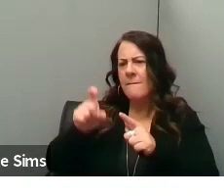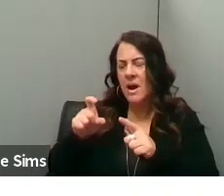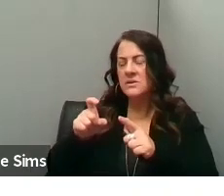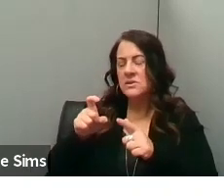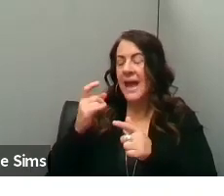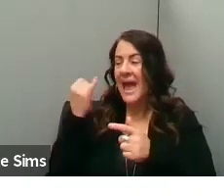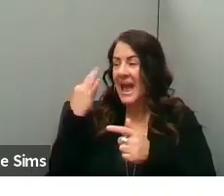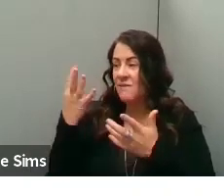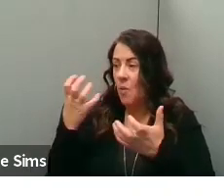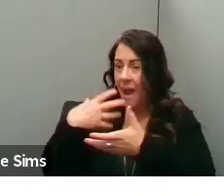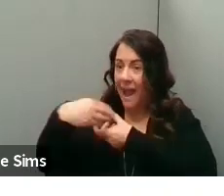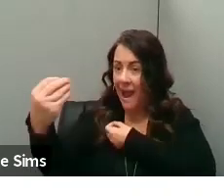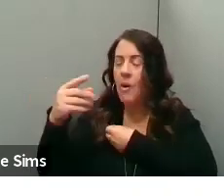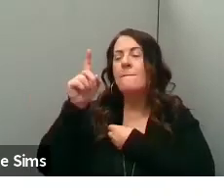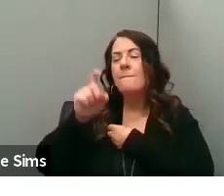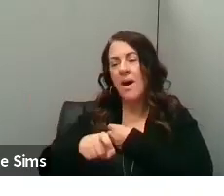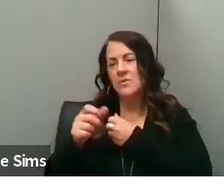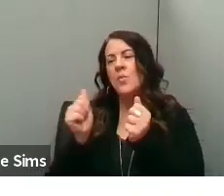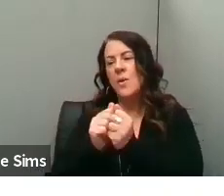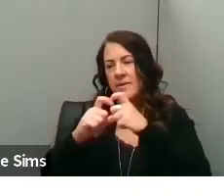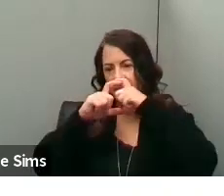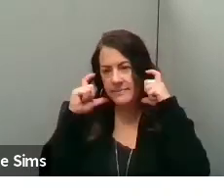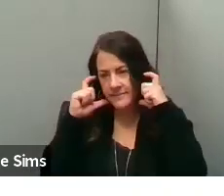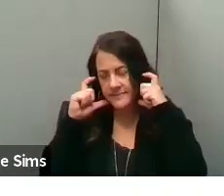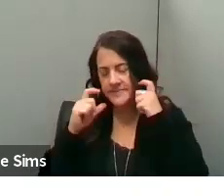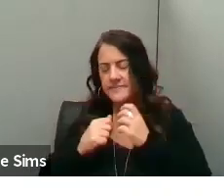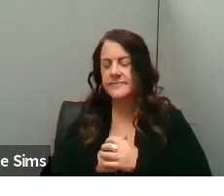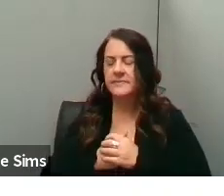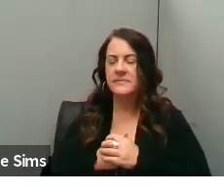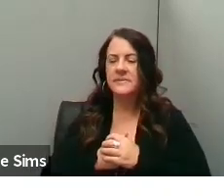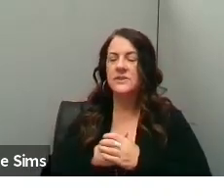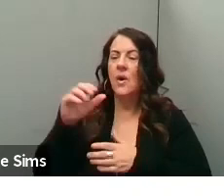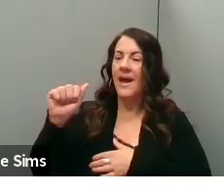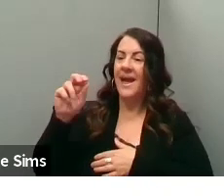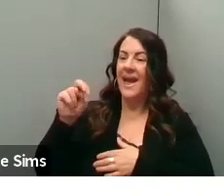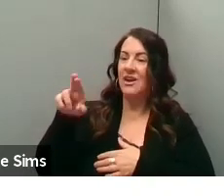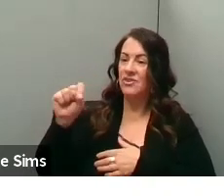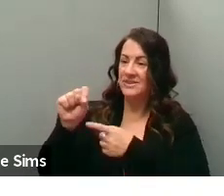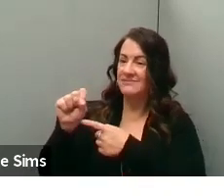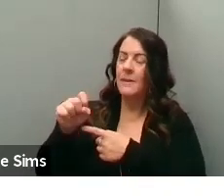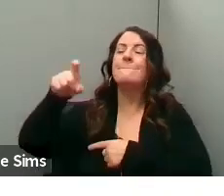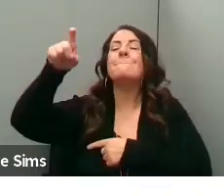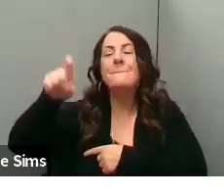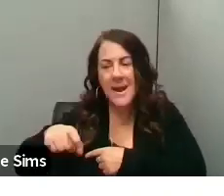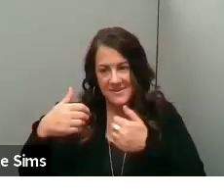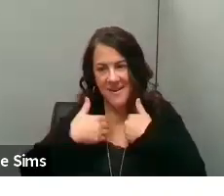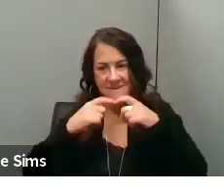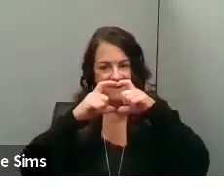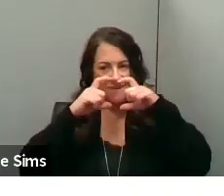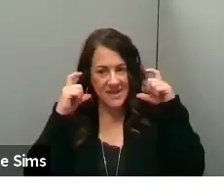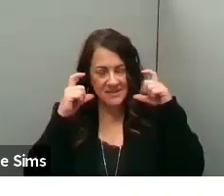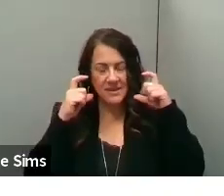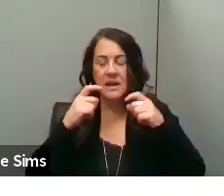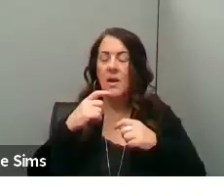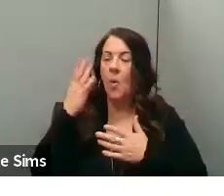So in this situation, Andres, he has to have that personal protective equipment because it's